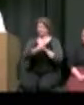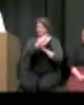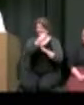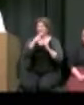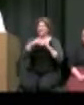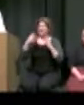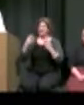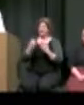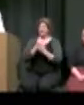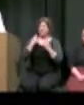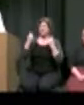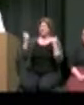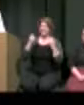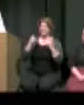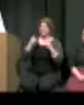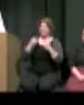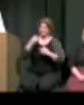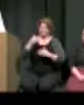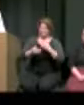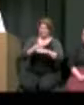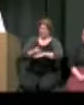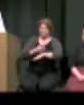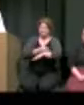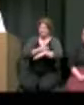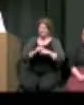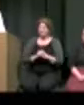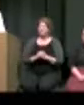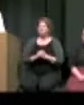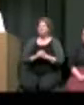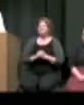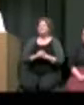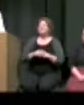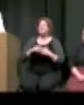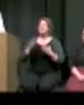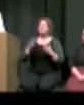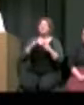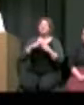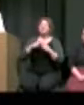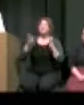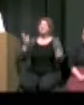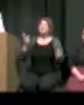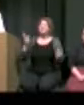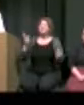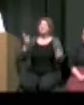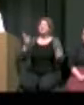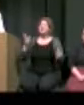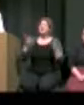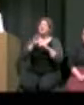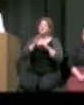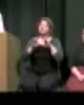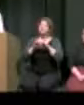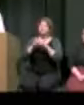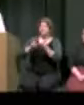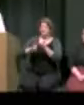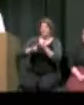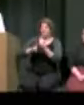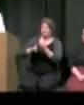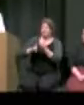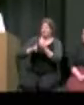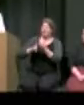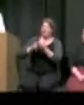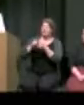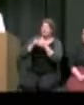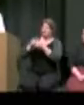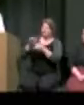able to celebrate the progress being made. The overall construction contract award was